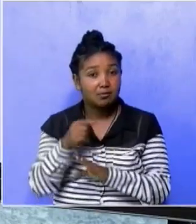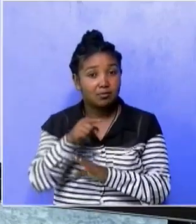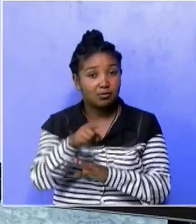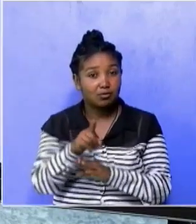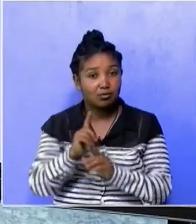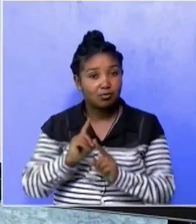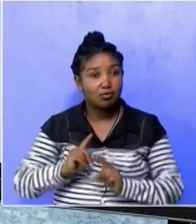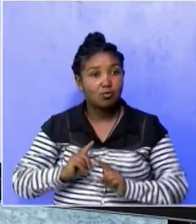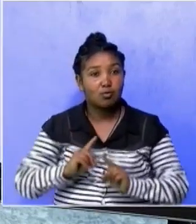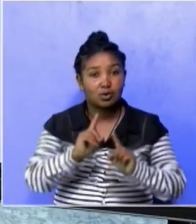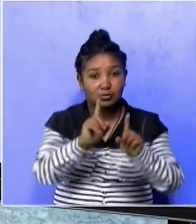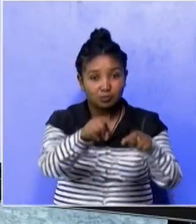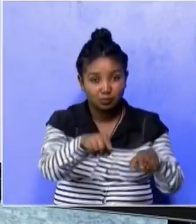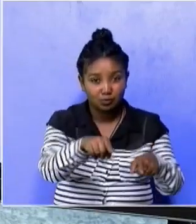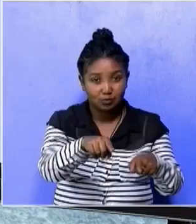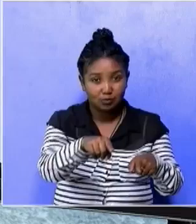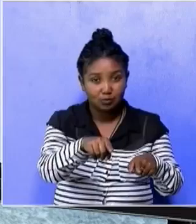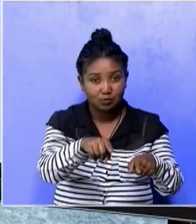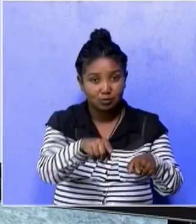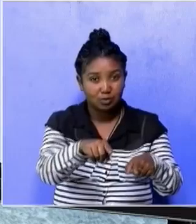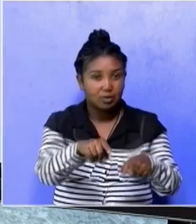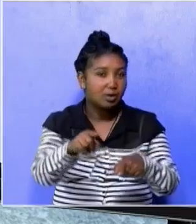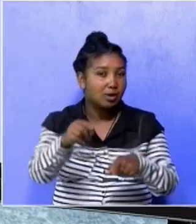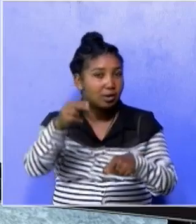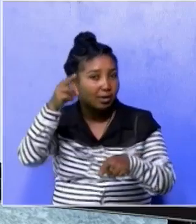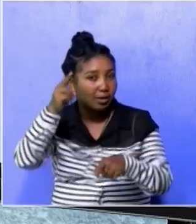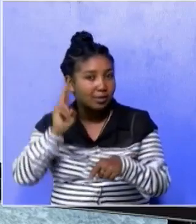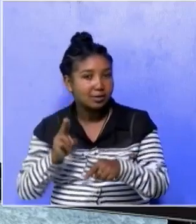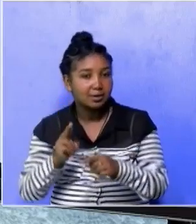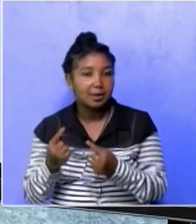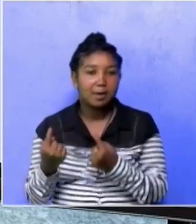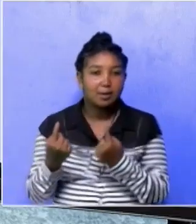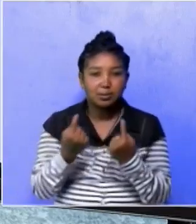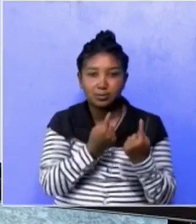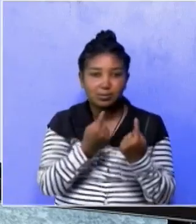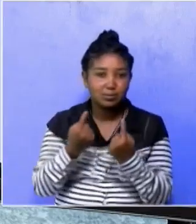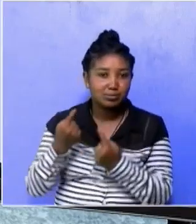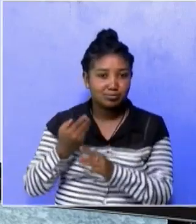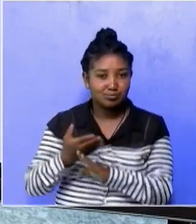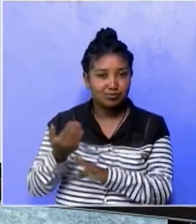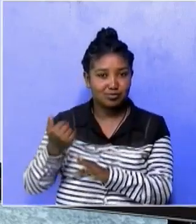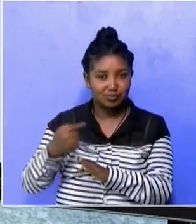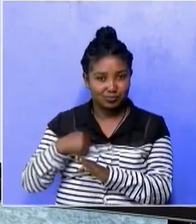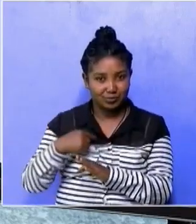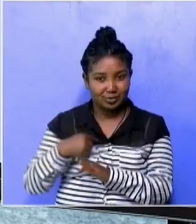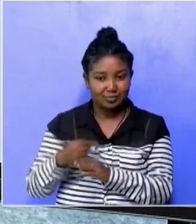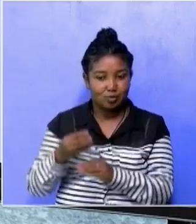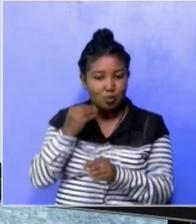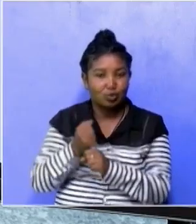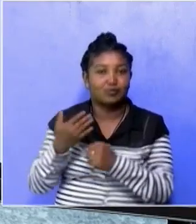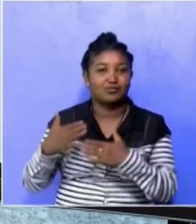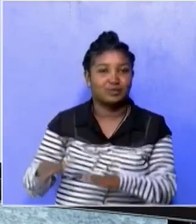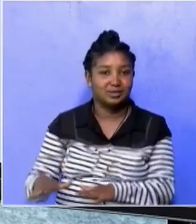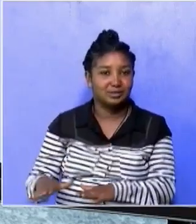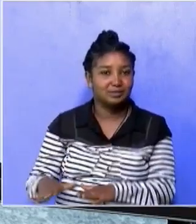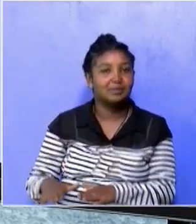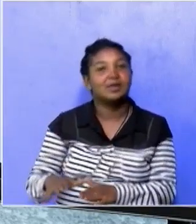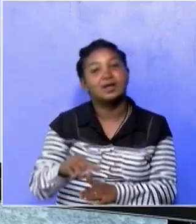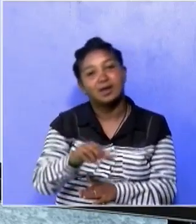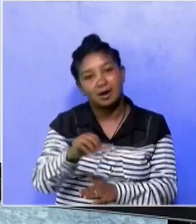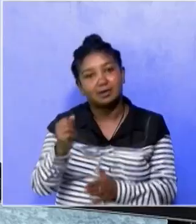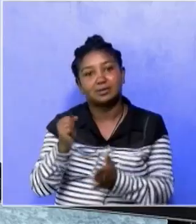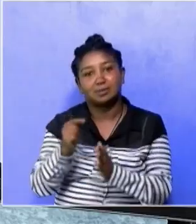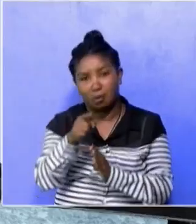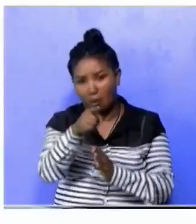went to take part on your cousin's birthday. I did my homework. Another? Yeah,